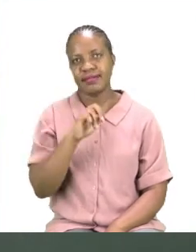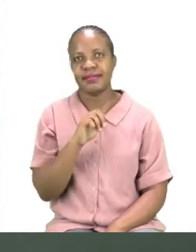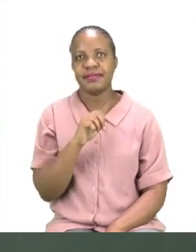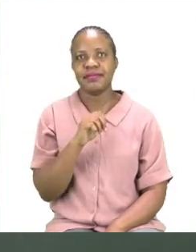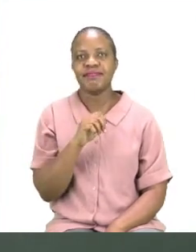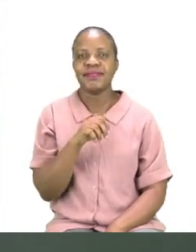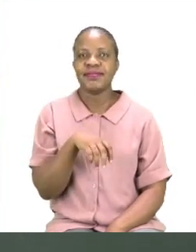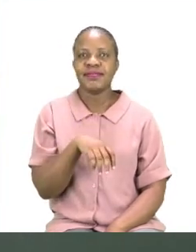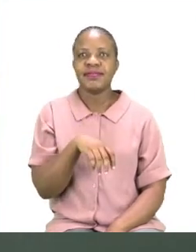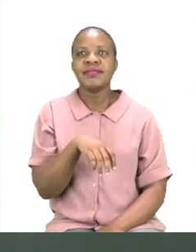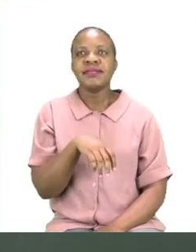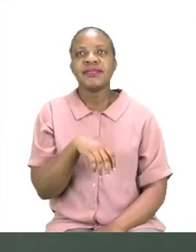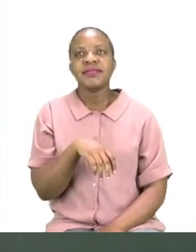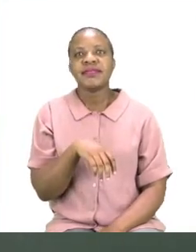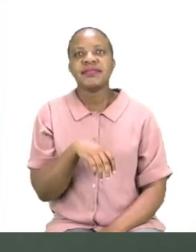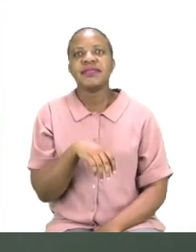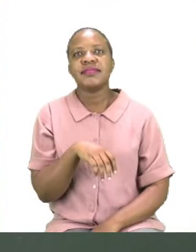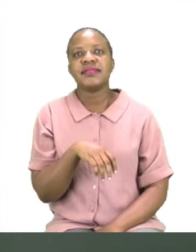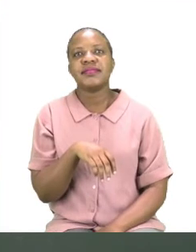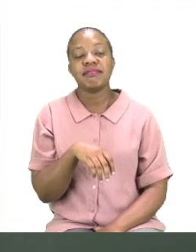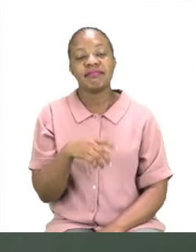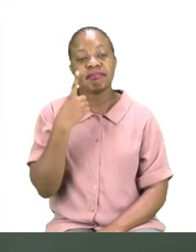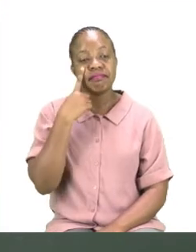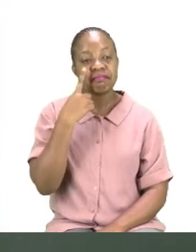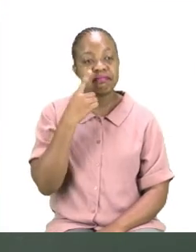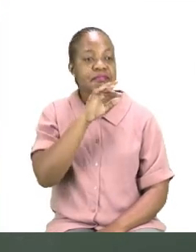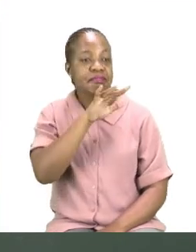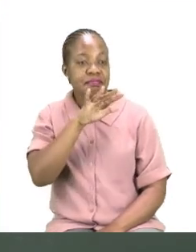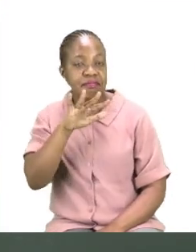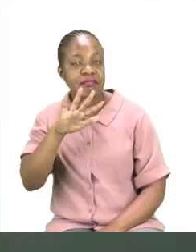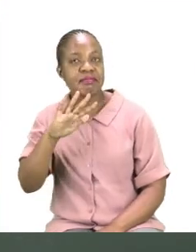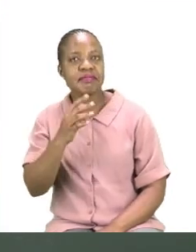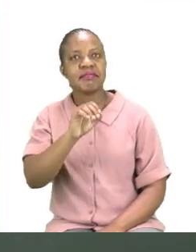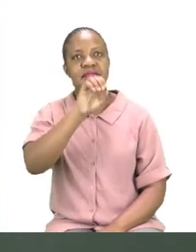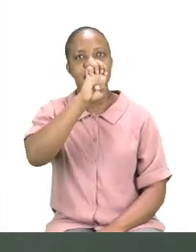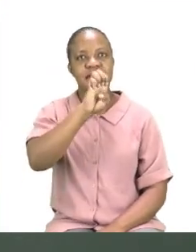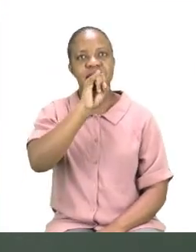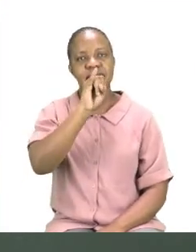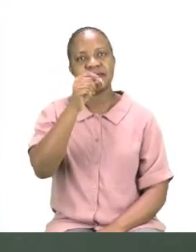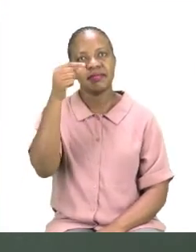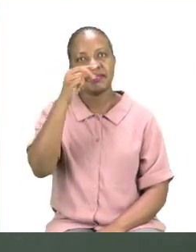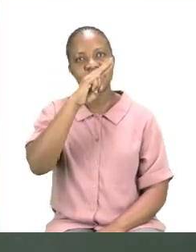Very good. Make sure you check how they are being spelled. 8.